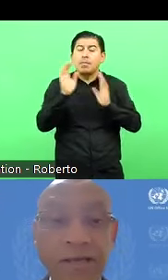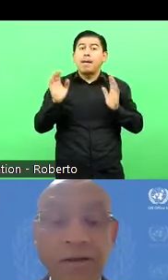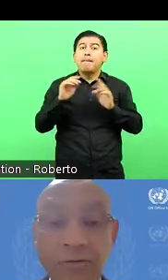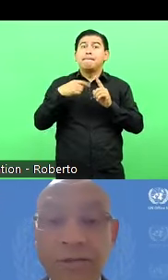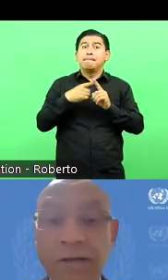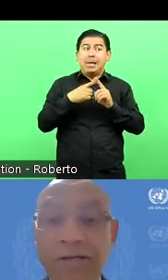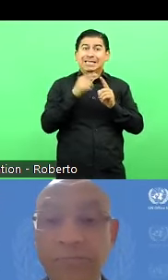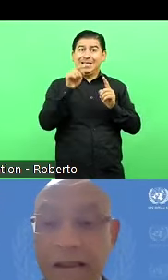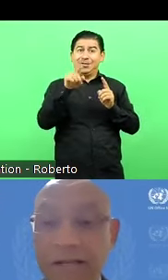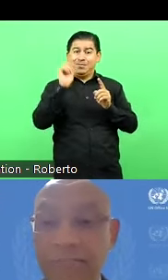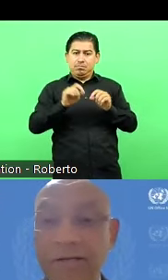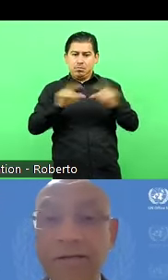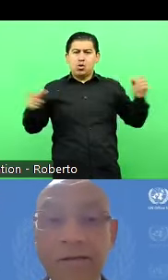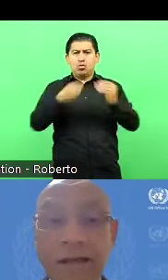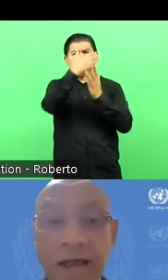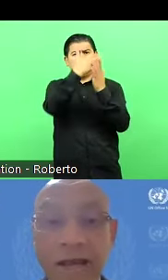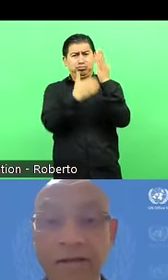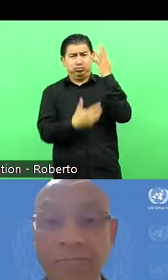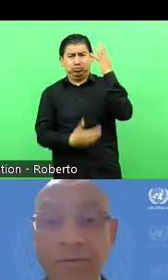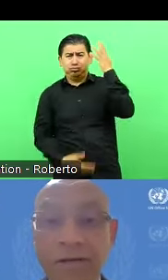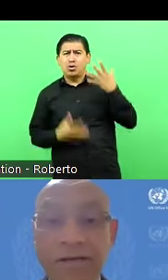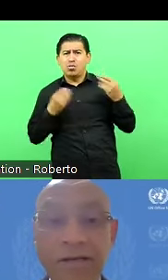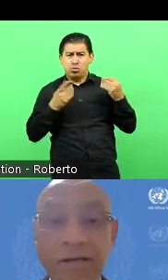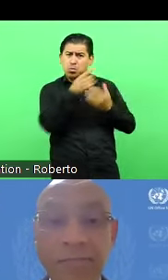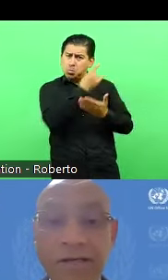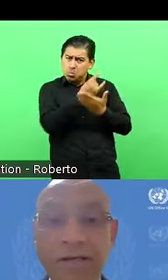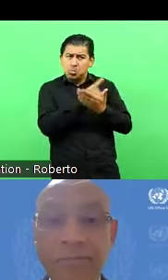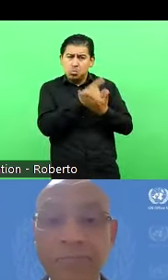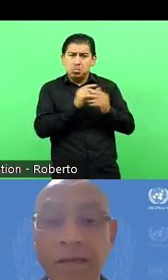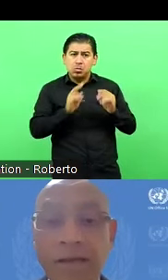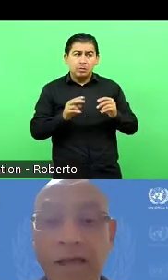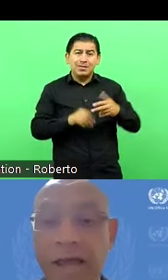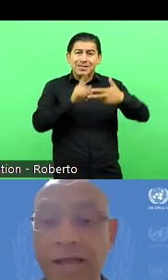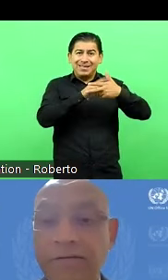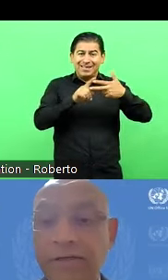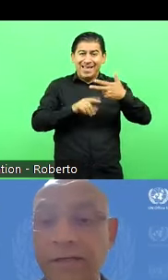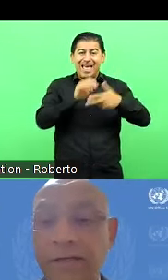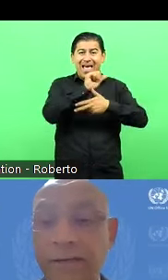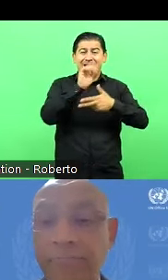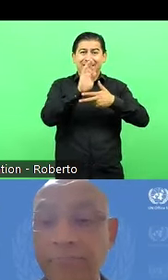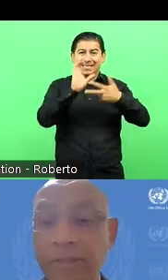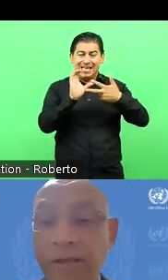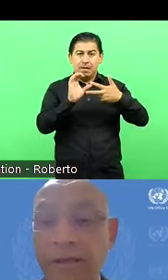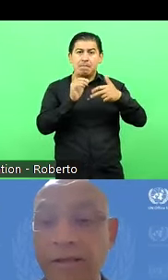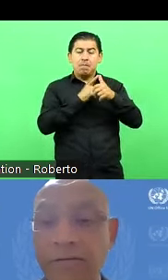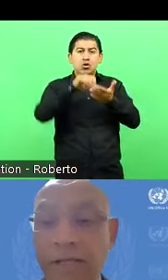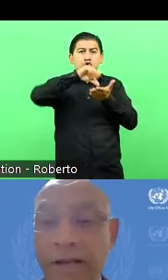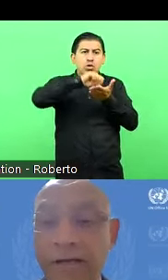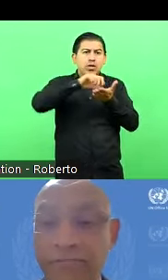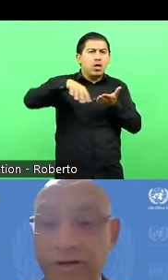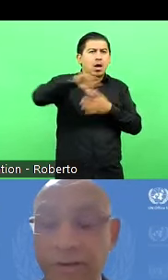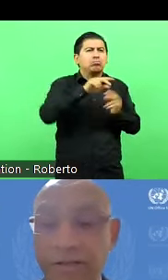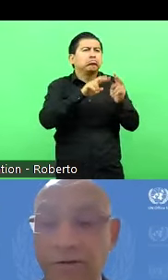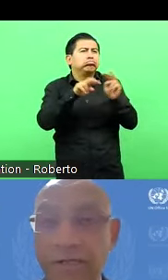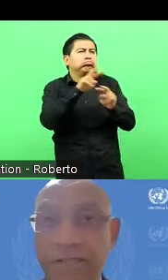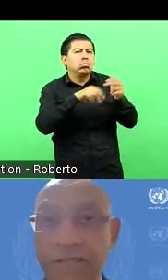C: knowing better, planning better, and implementing better. And there are